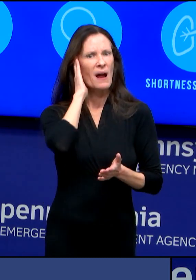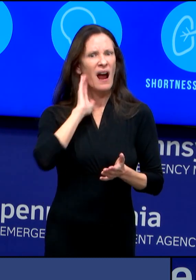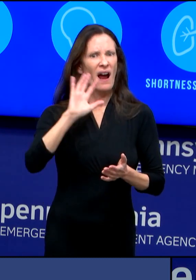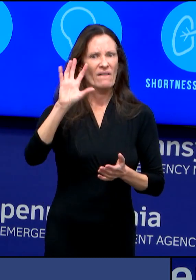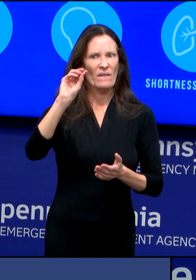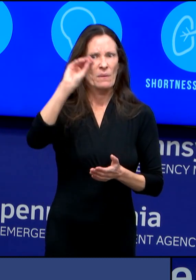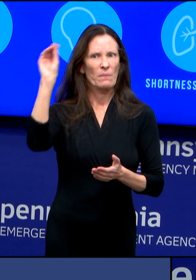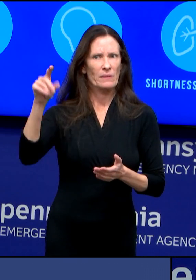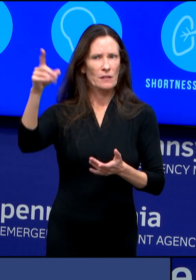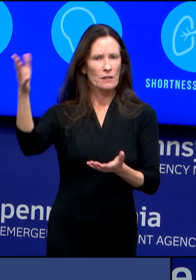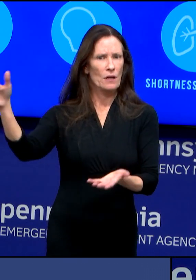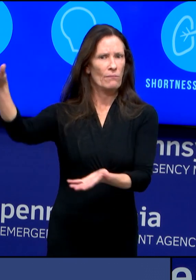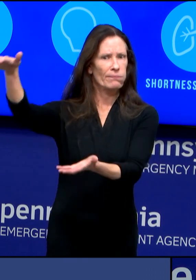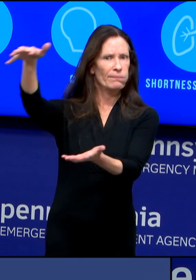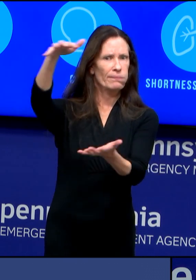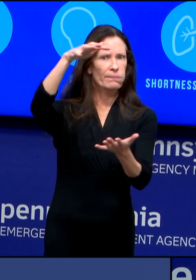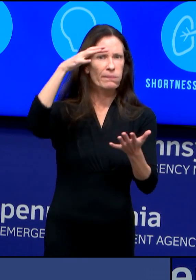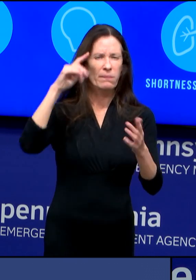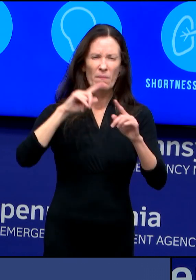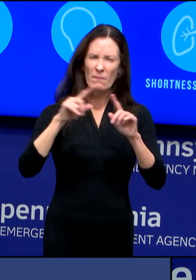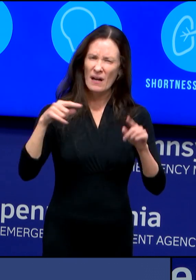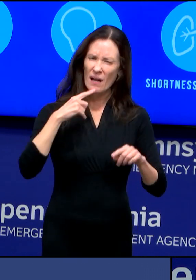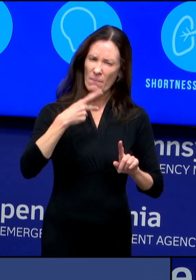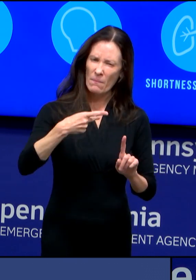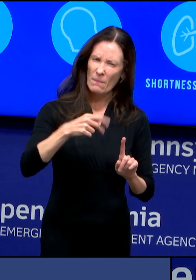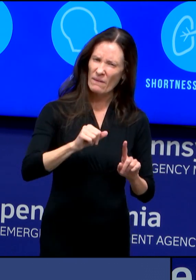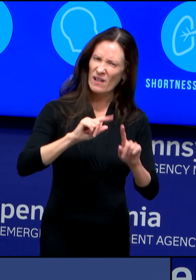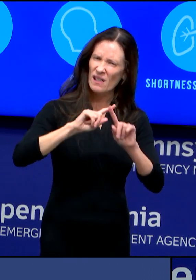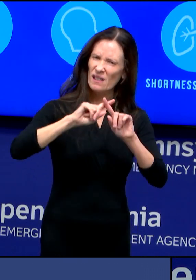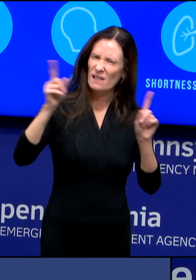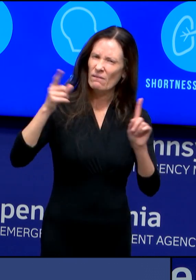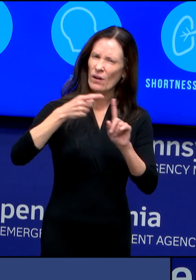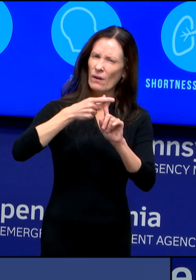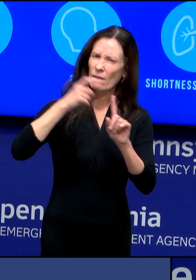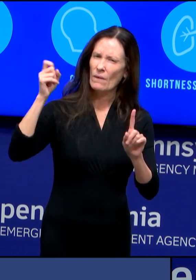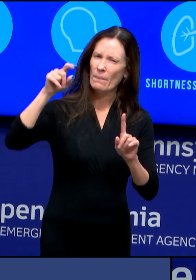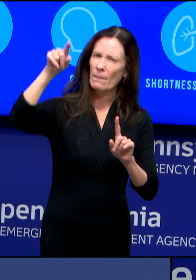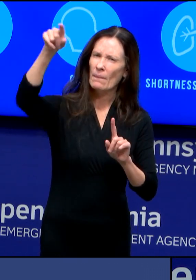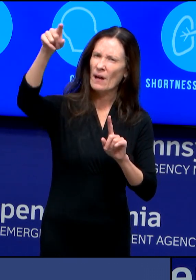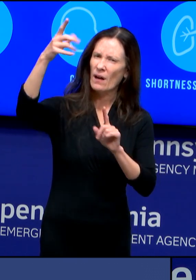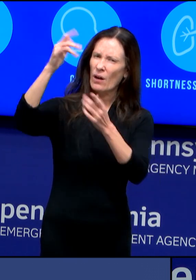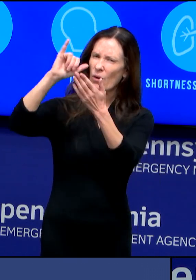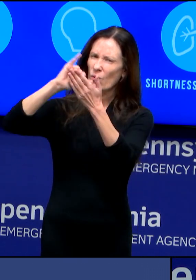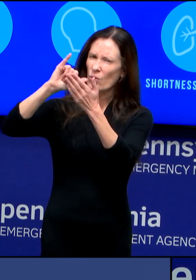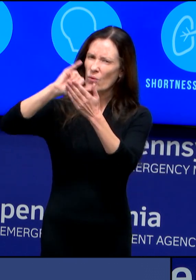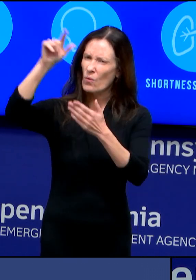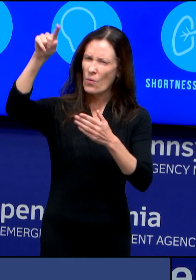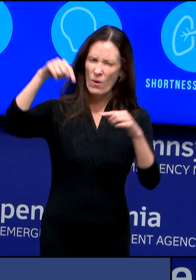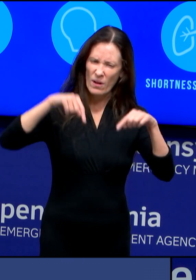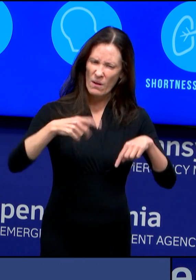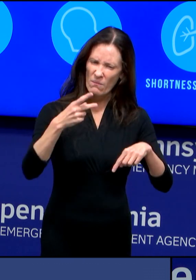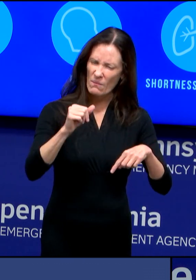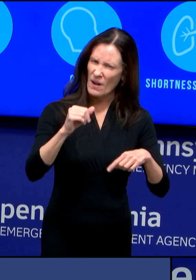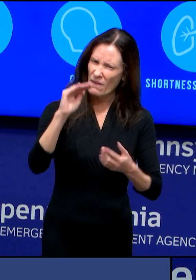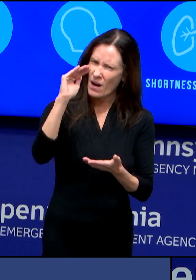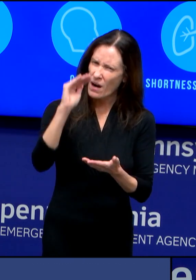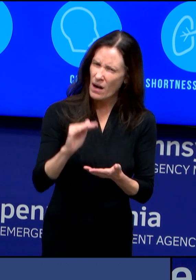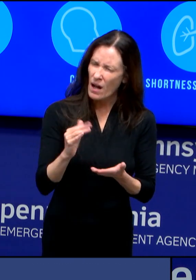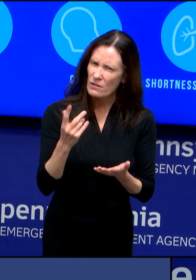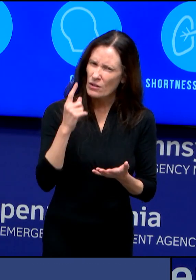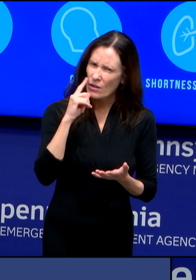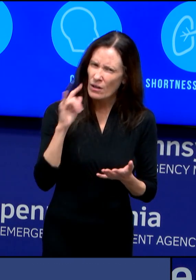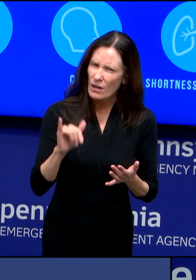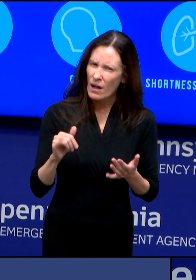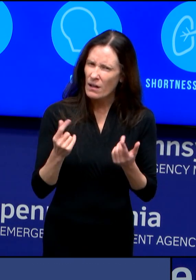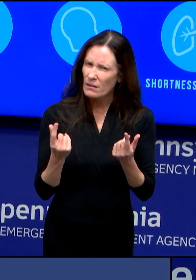our not testing as many people as had been tested in New York. Nevertheless, there are many parts of Pennsylvania with limited bed